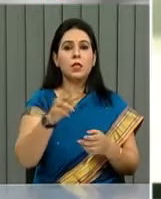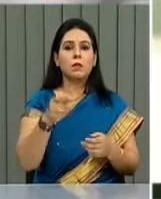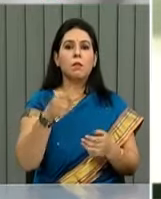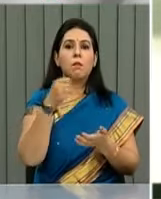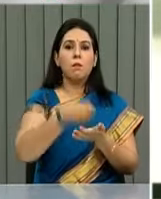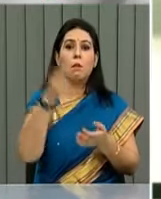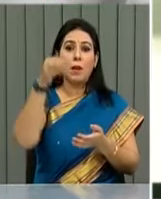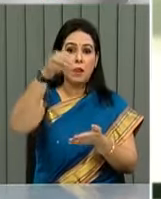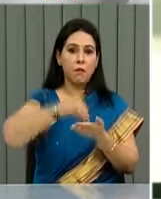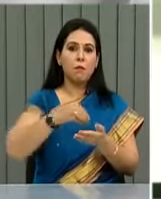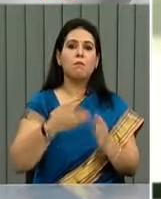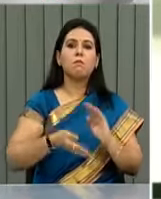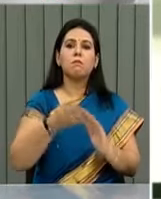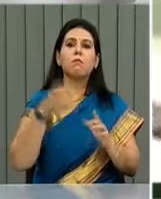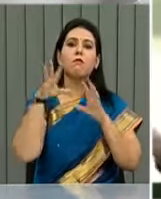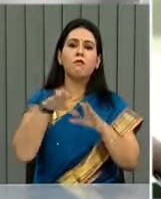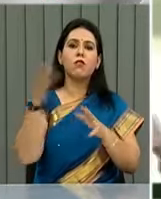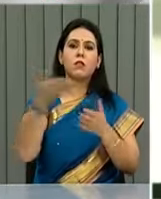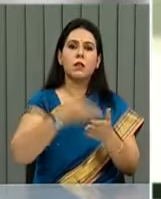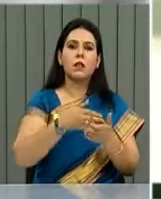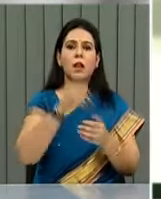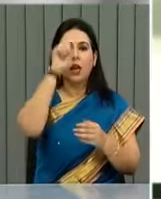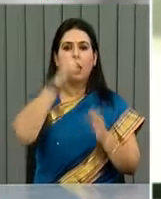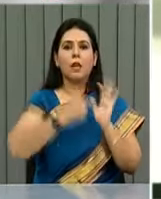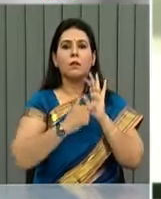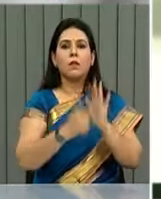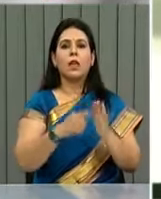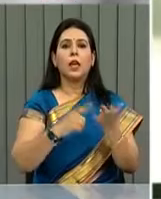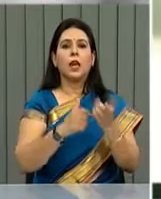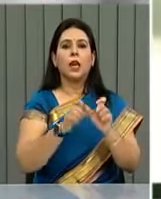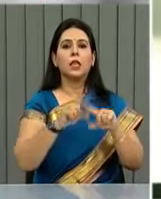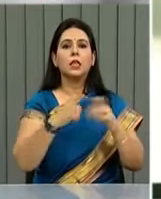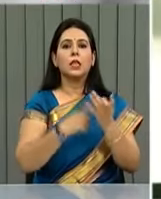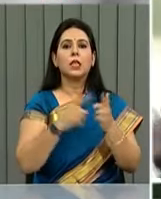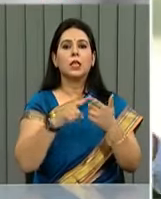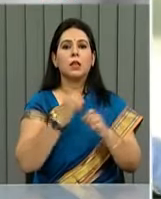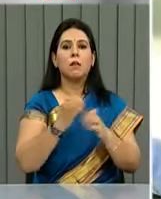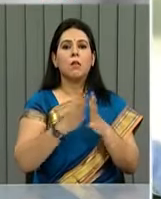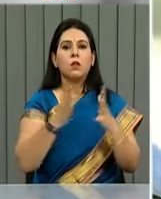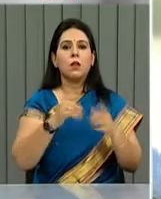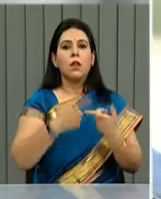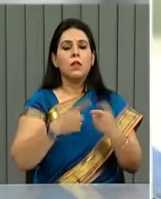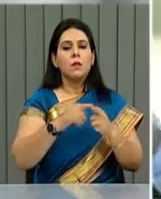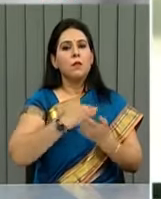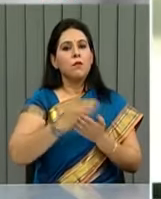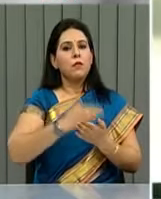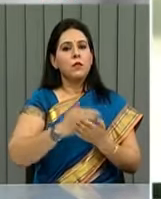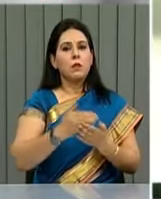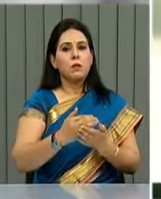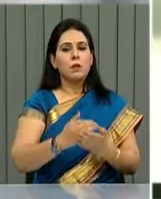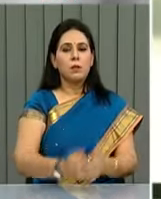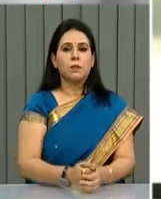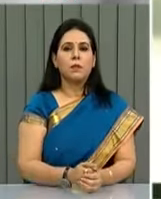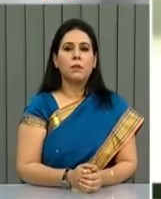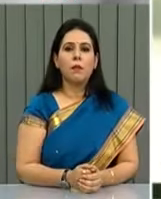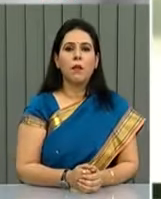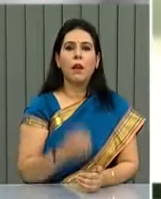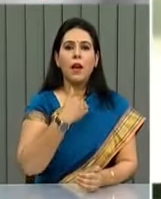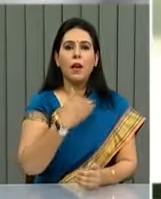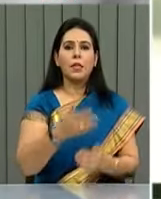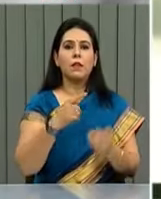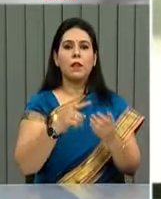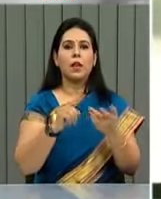to put their money in India. It's an attractive tax regime. Most of the exemptions would then be phased out. As far as